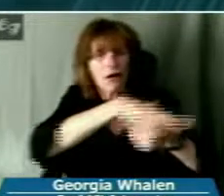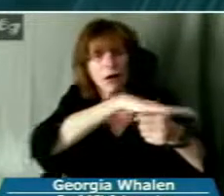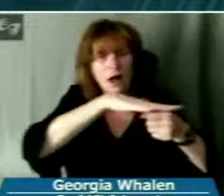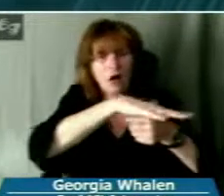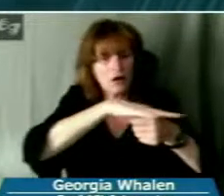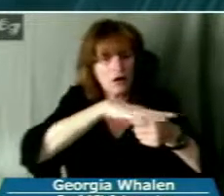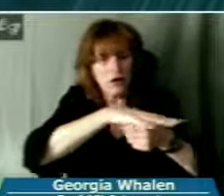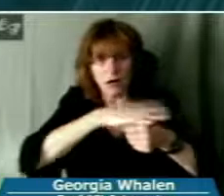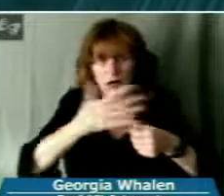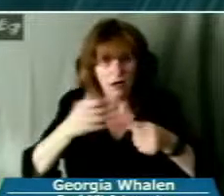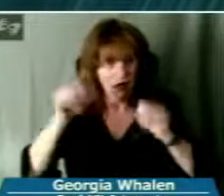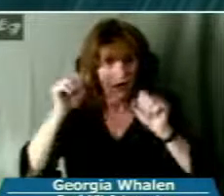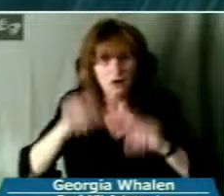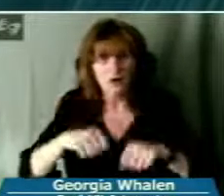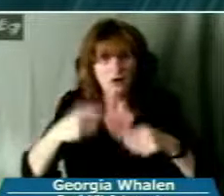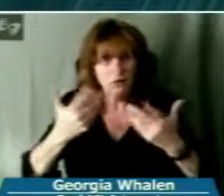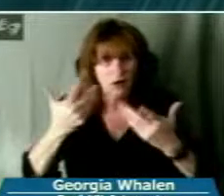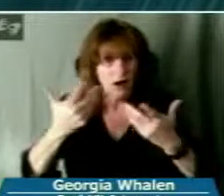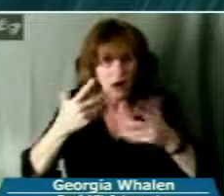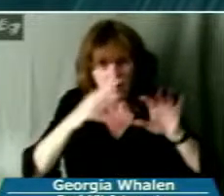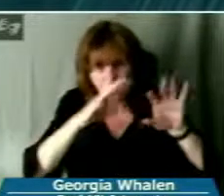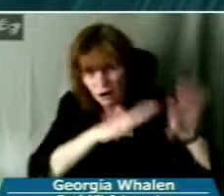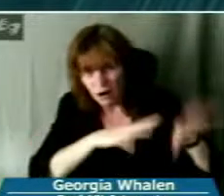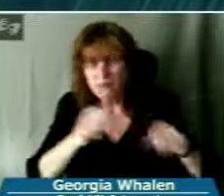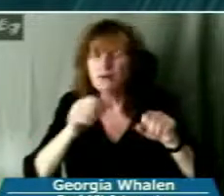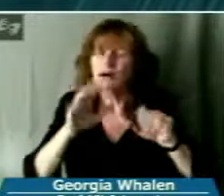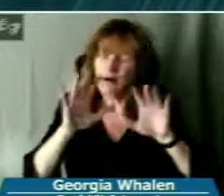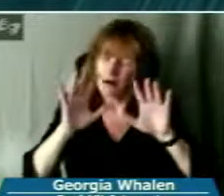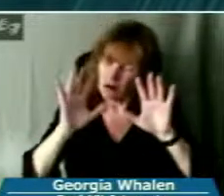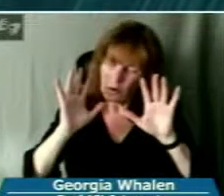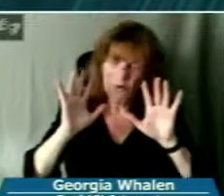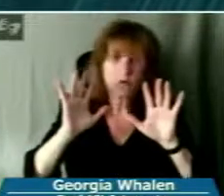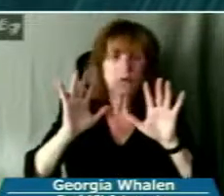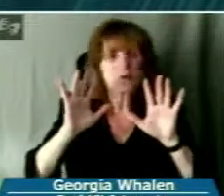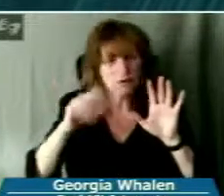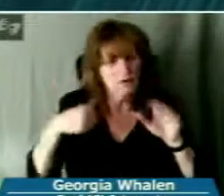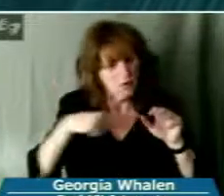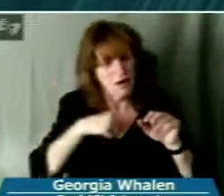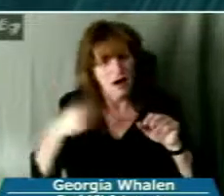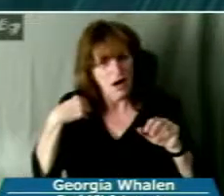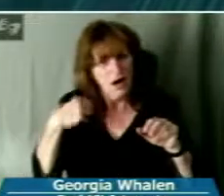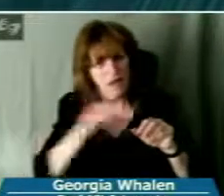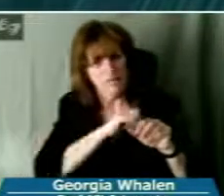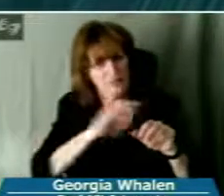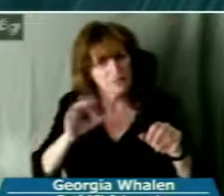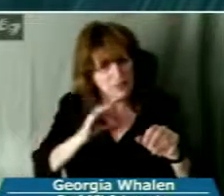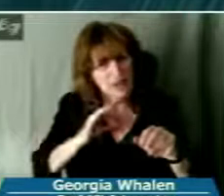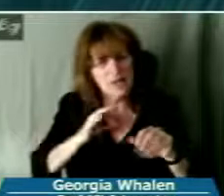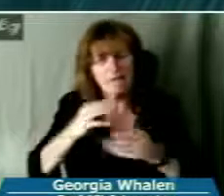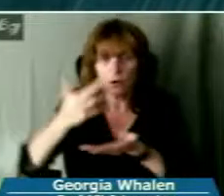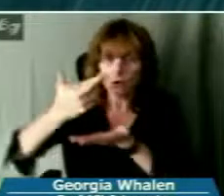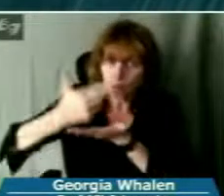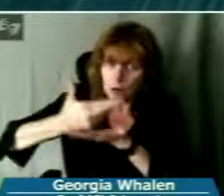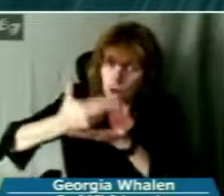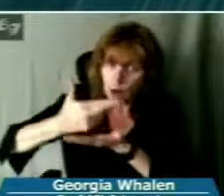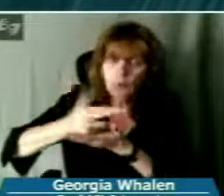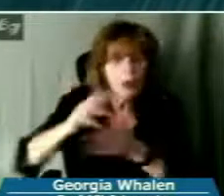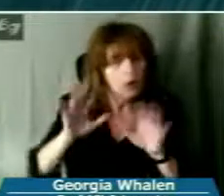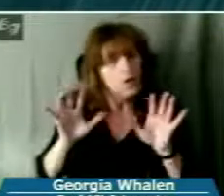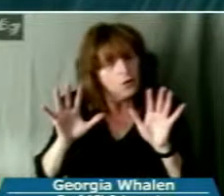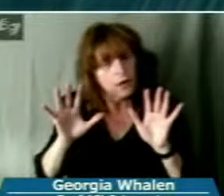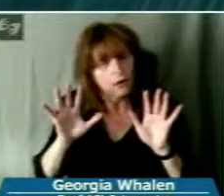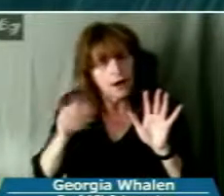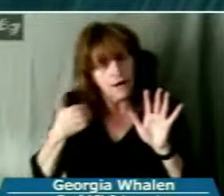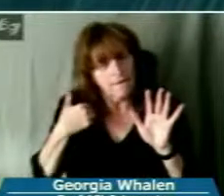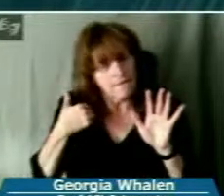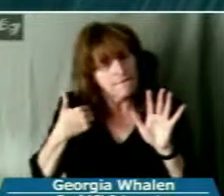do in a more urban setting. Although having said that, for urban hospitals to